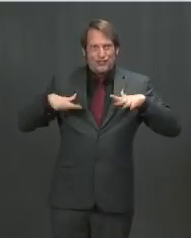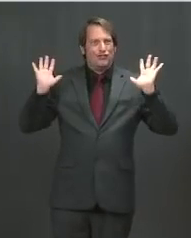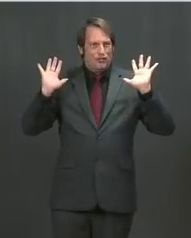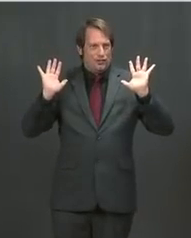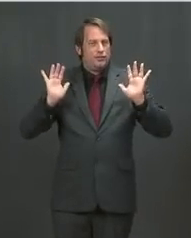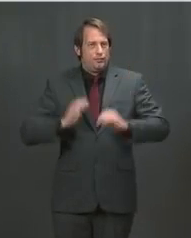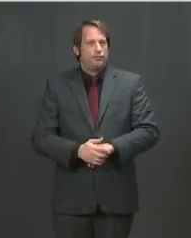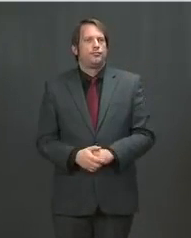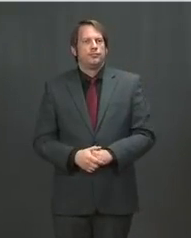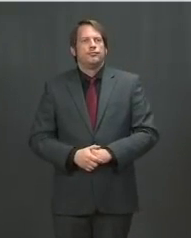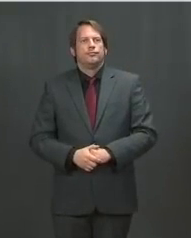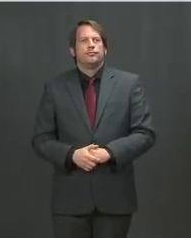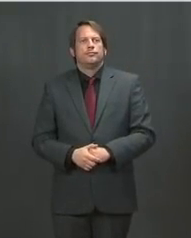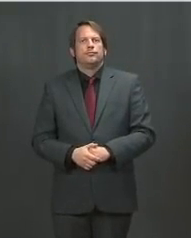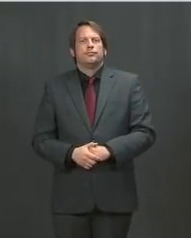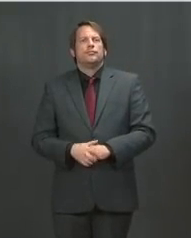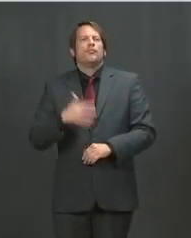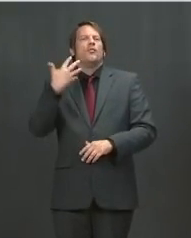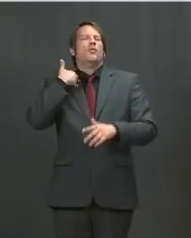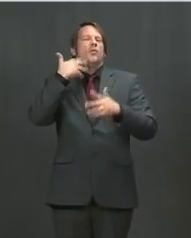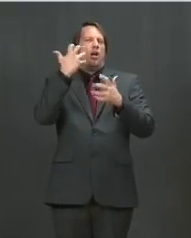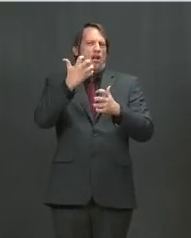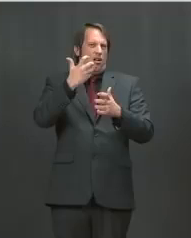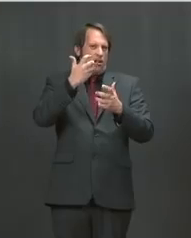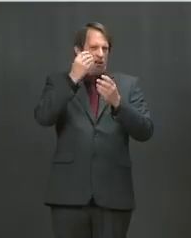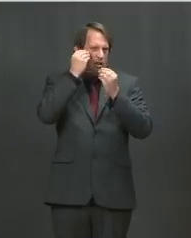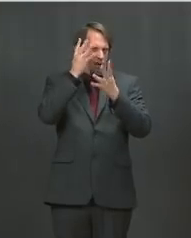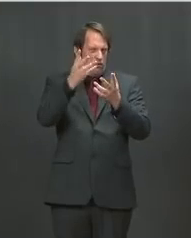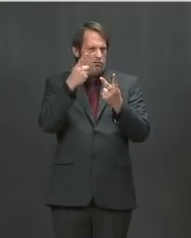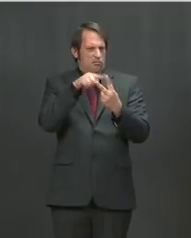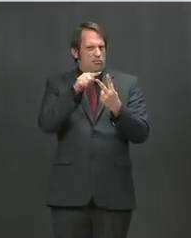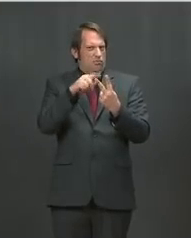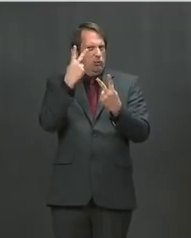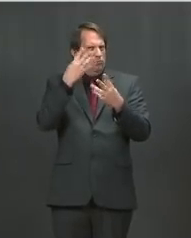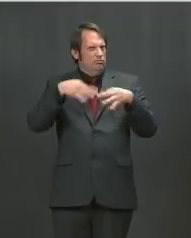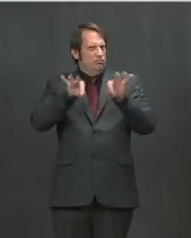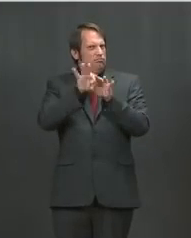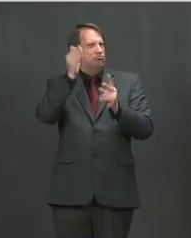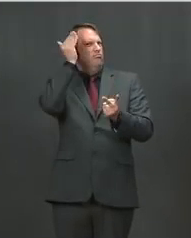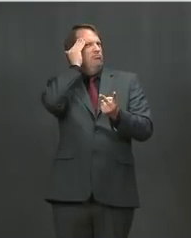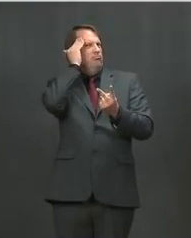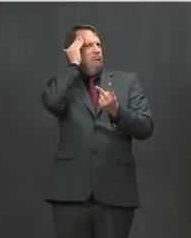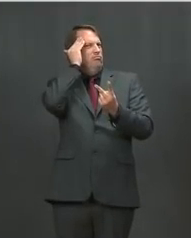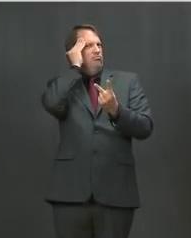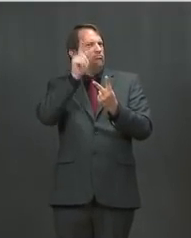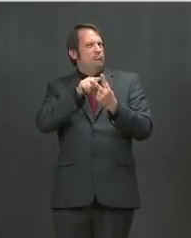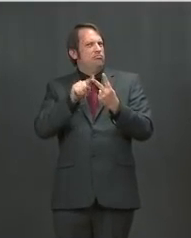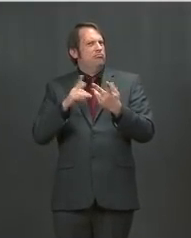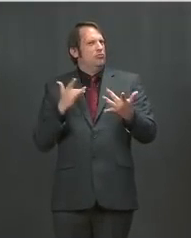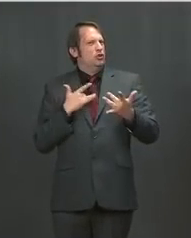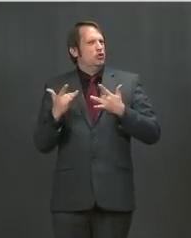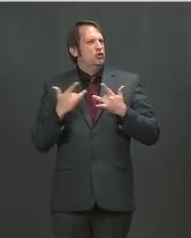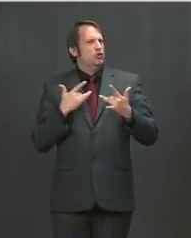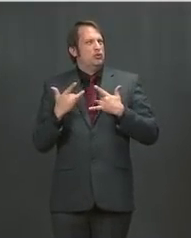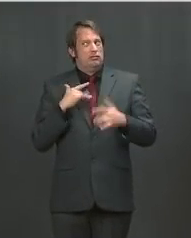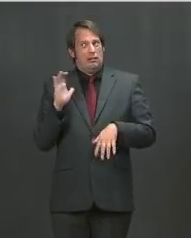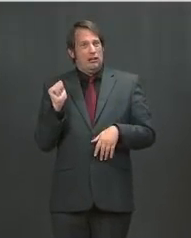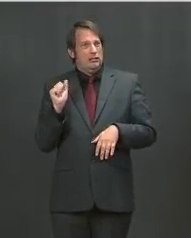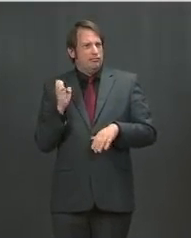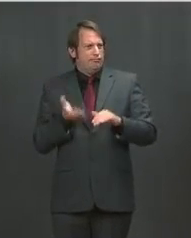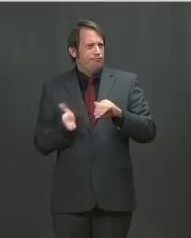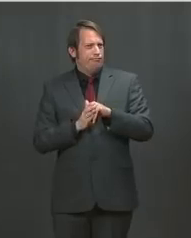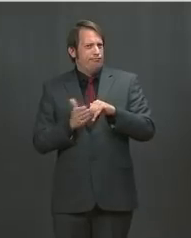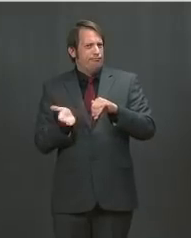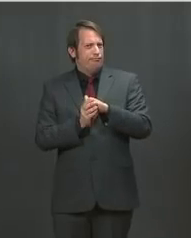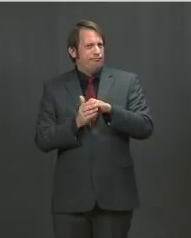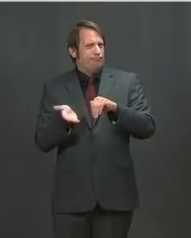the two important truths of this moment. There is still reason for us to be concerned with rising case counts, rising variants